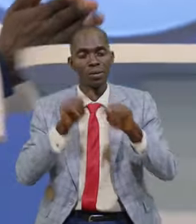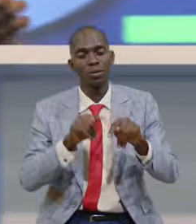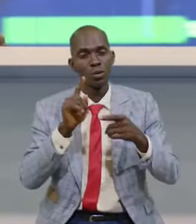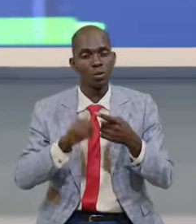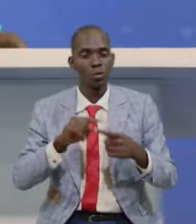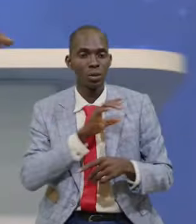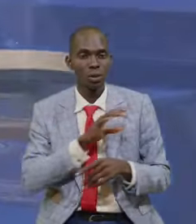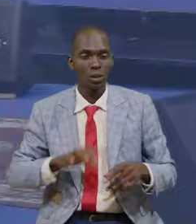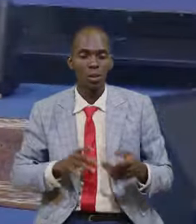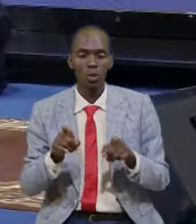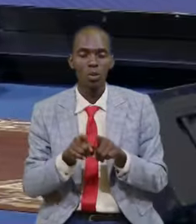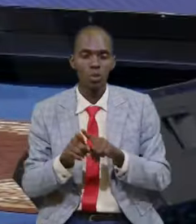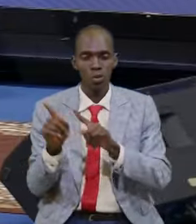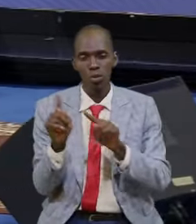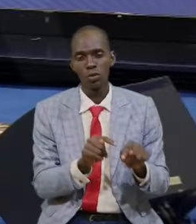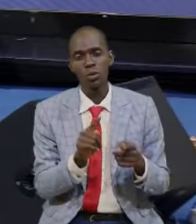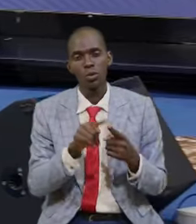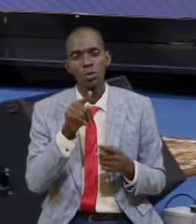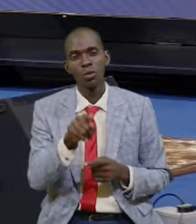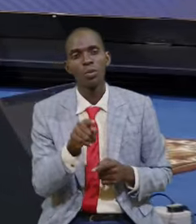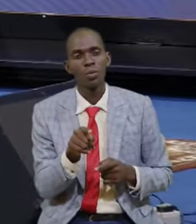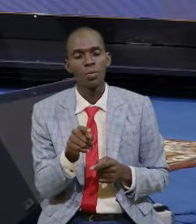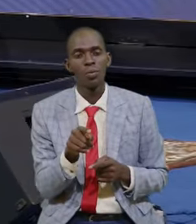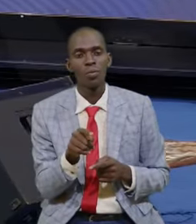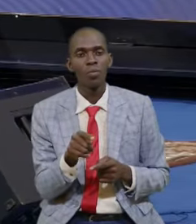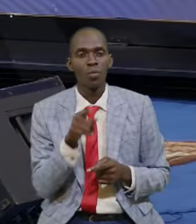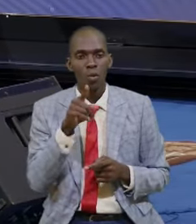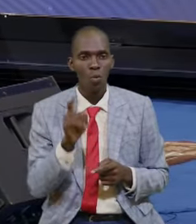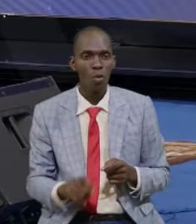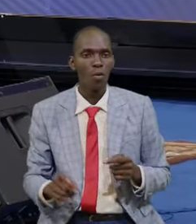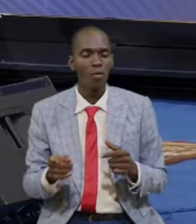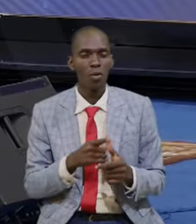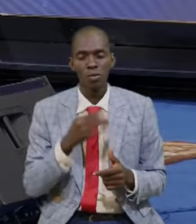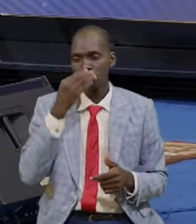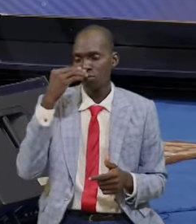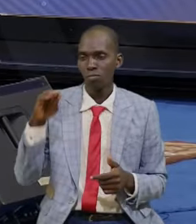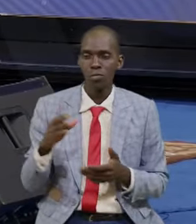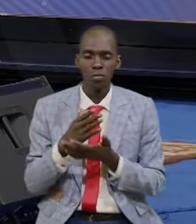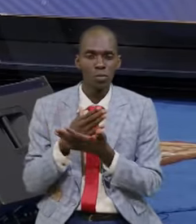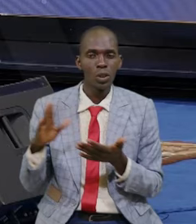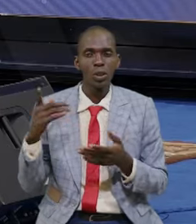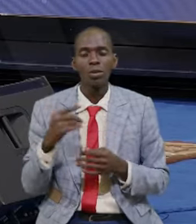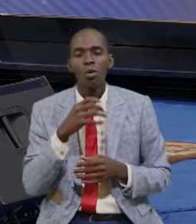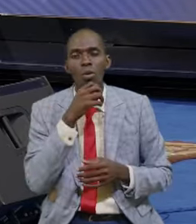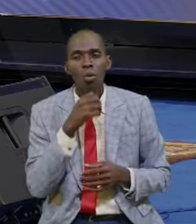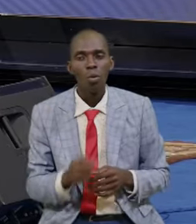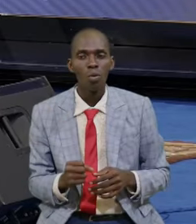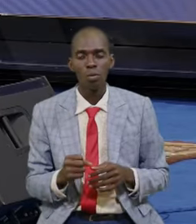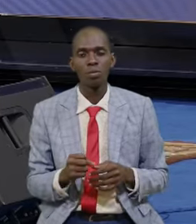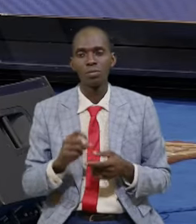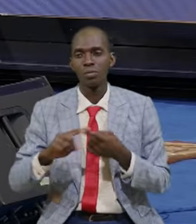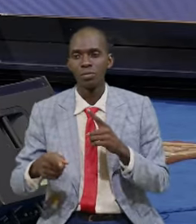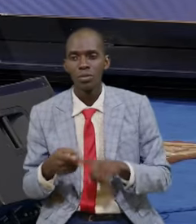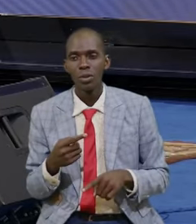you. But you must forsake the old girlfriend, the old boyfriend, the